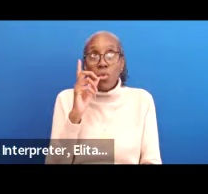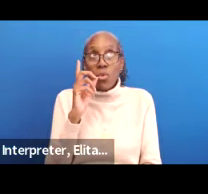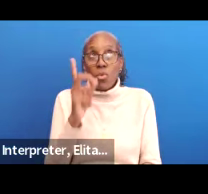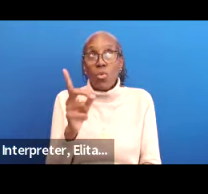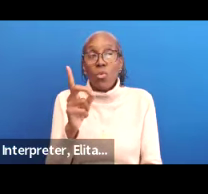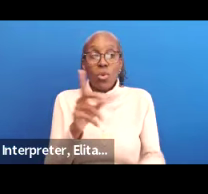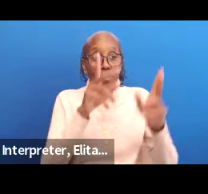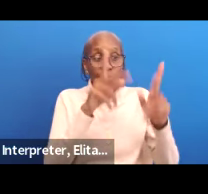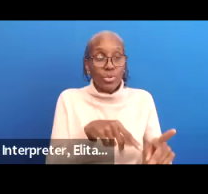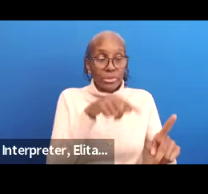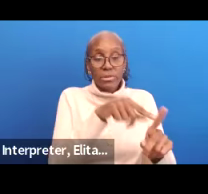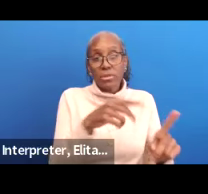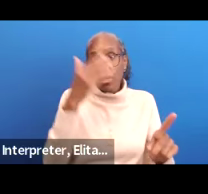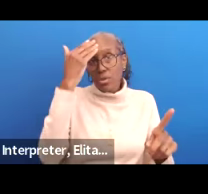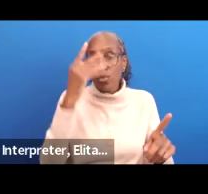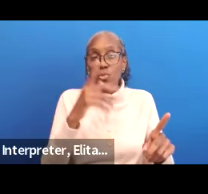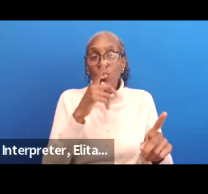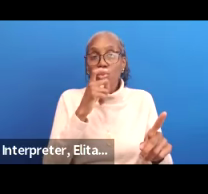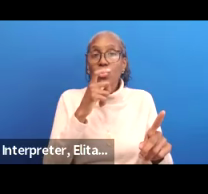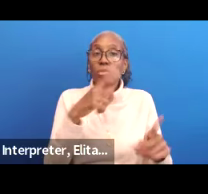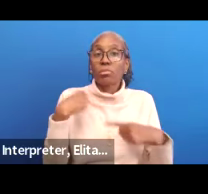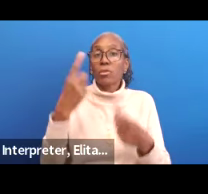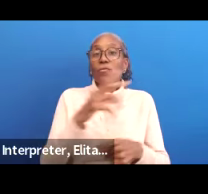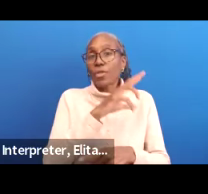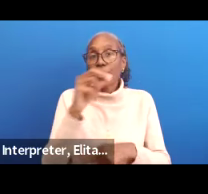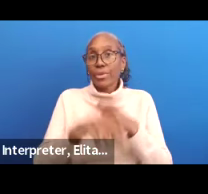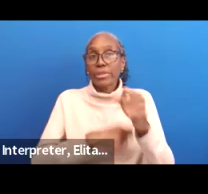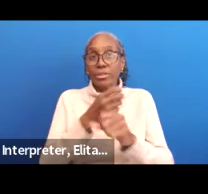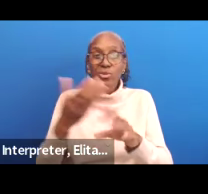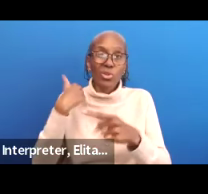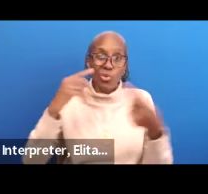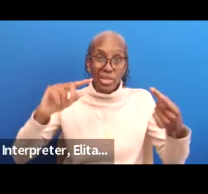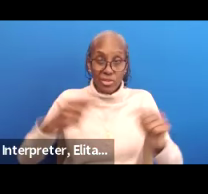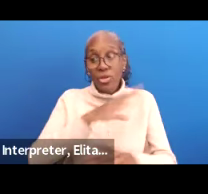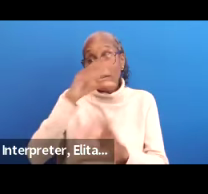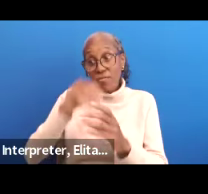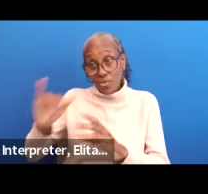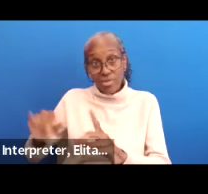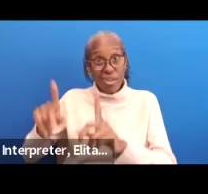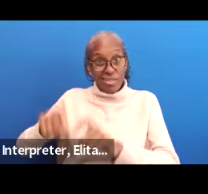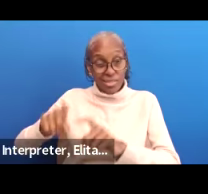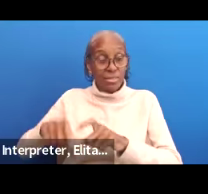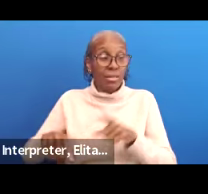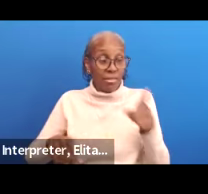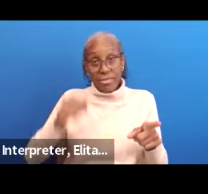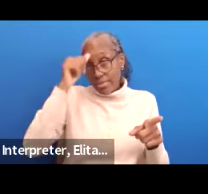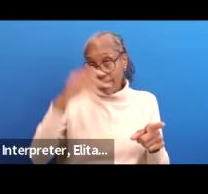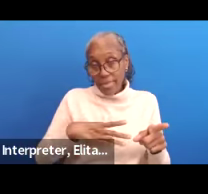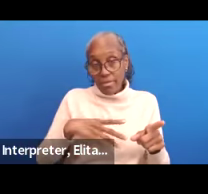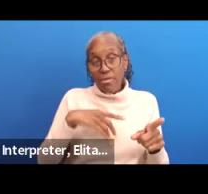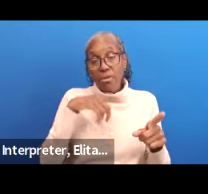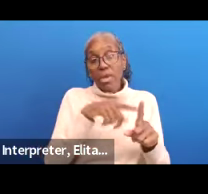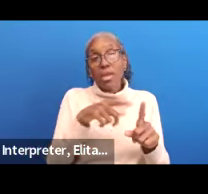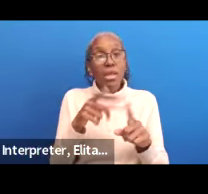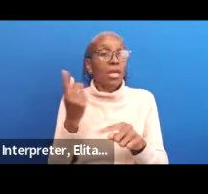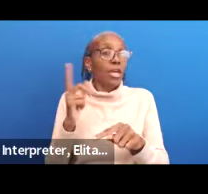one person I know who was injured over 30 years ago and was part of that trial, he